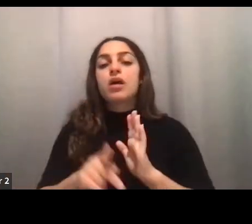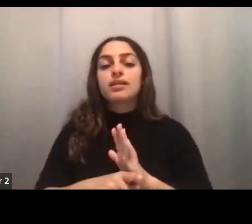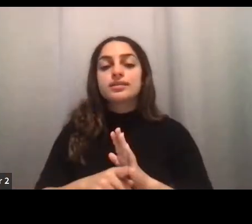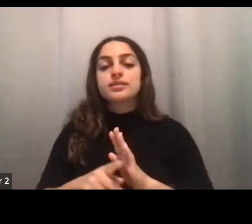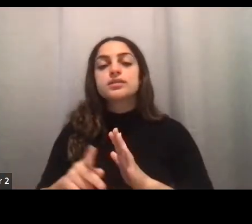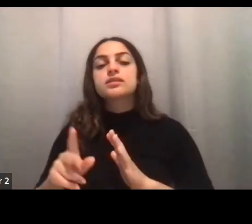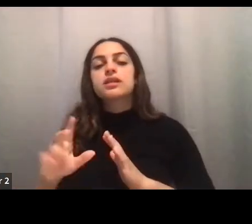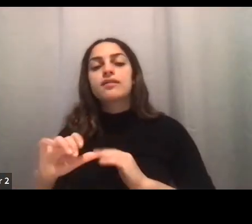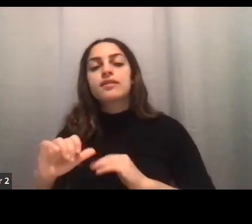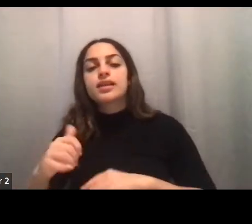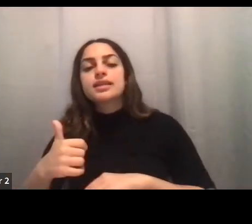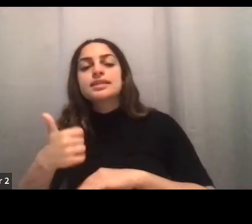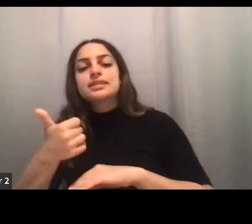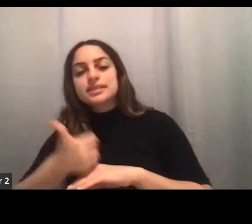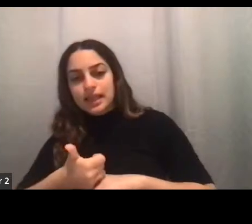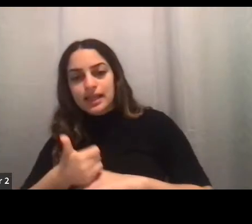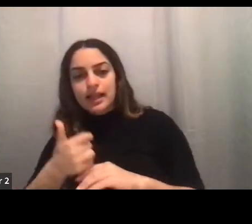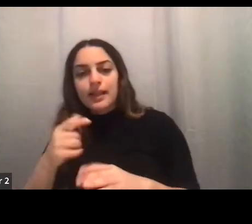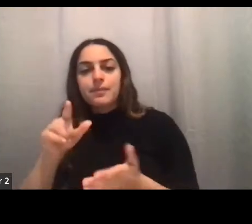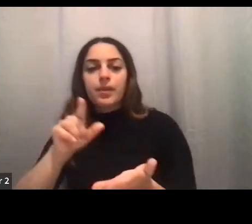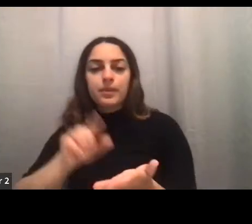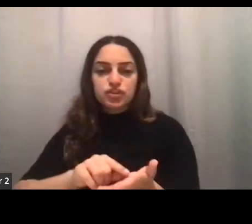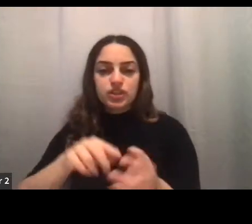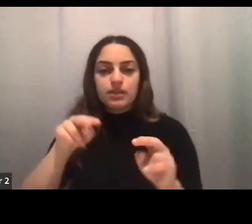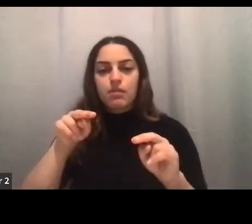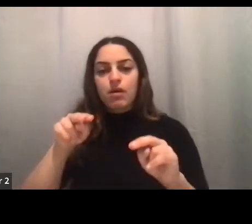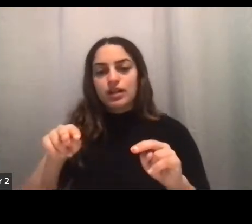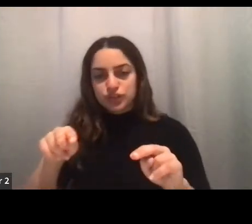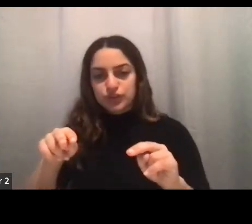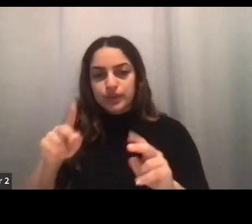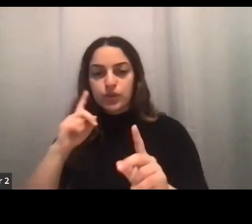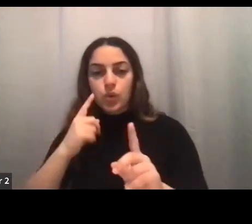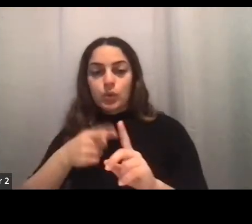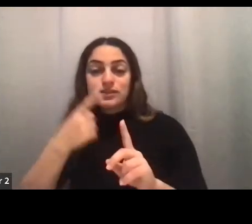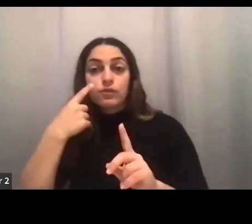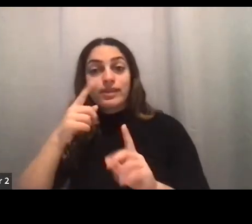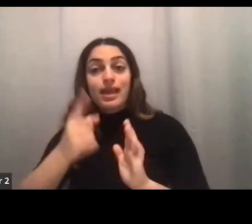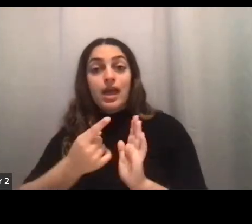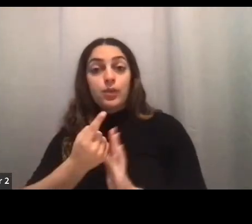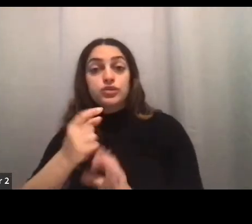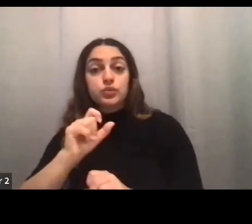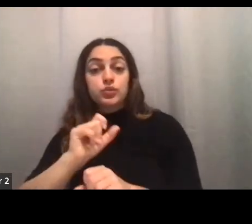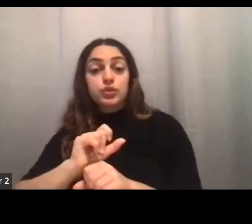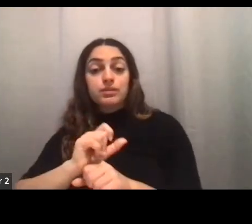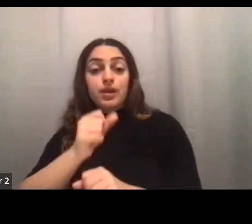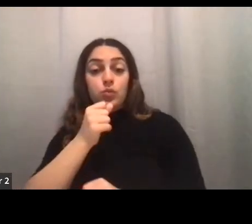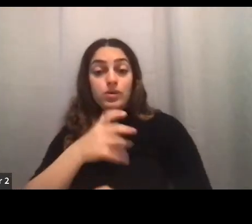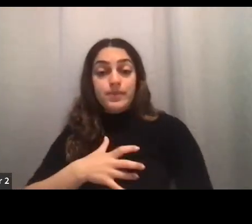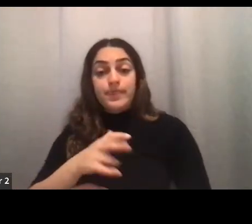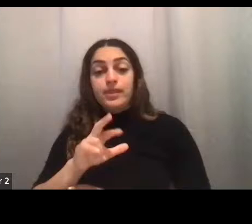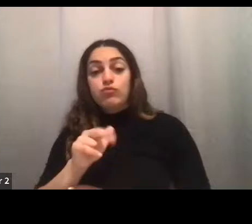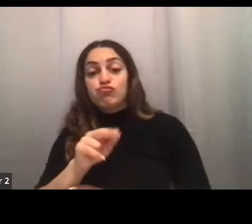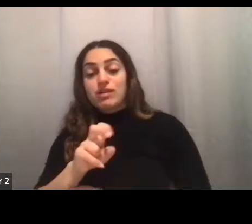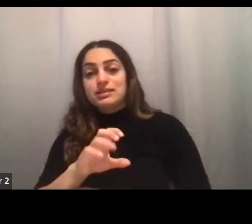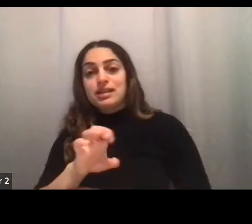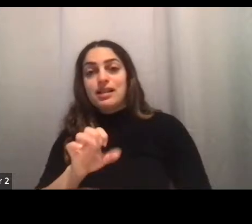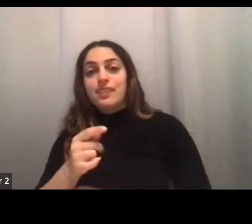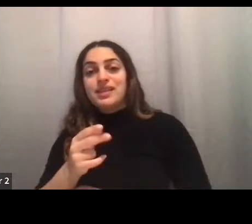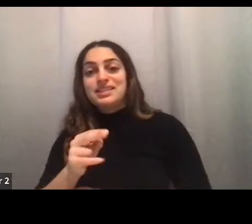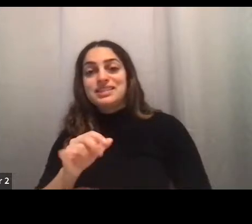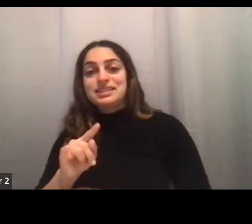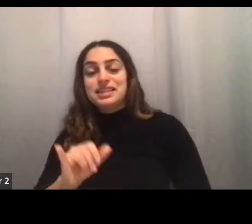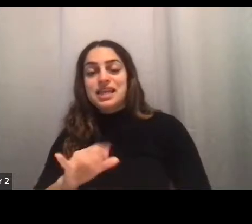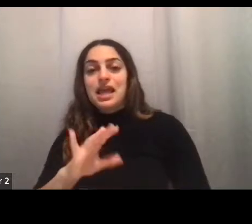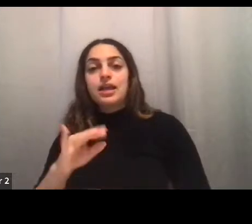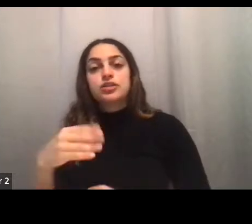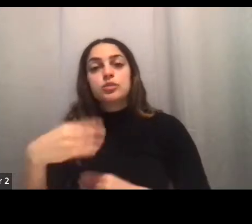and monitoring ambitious goals for the hours worked by women by race and ethnicity and to provide technical assistance